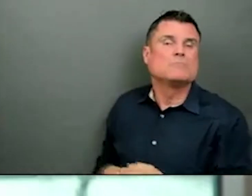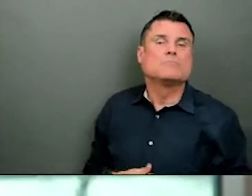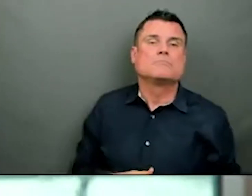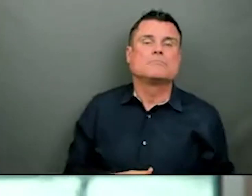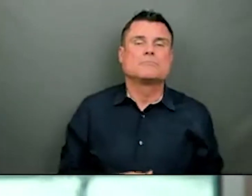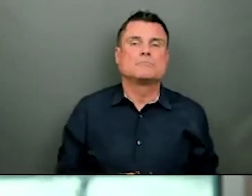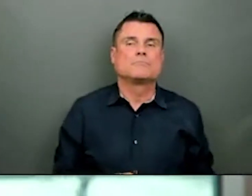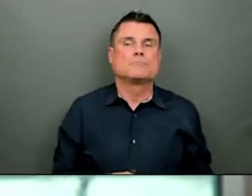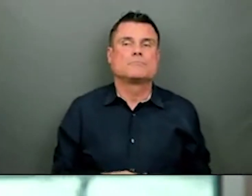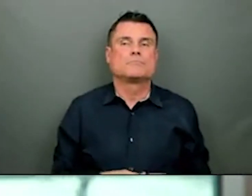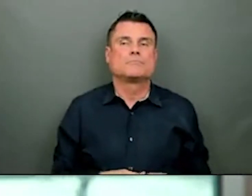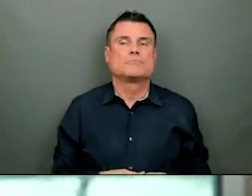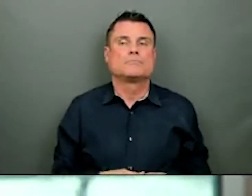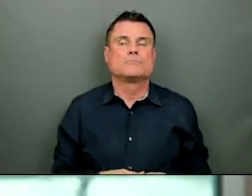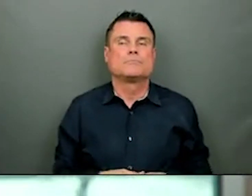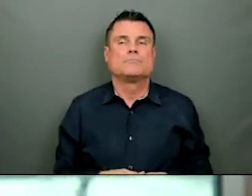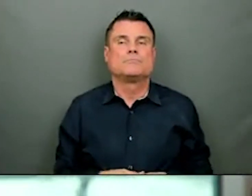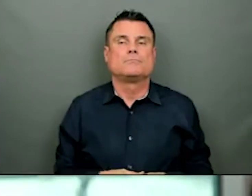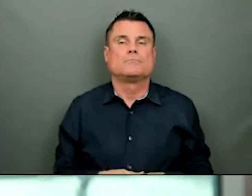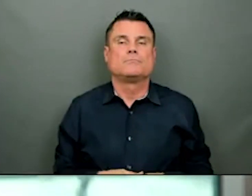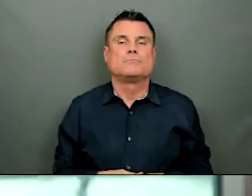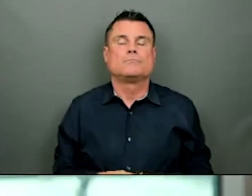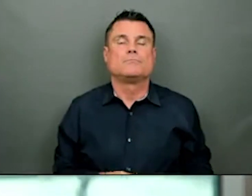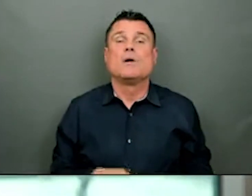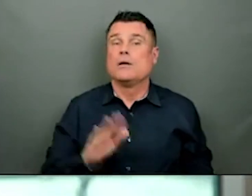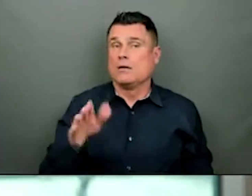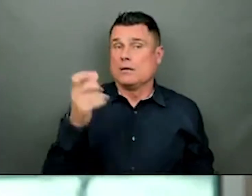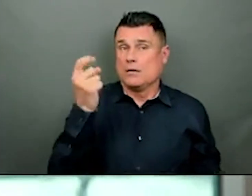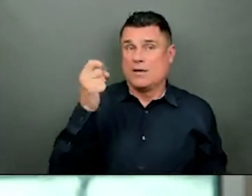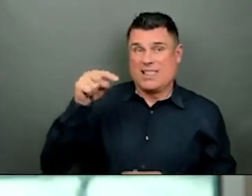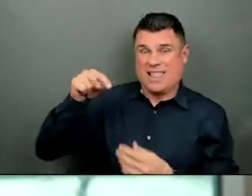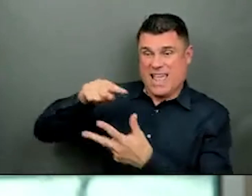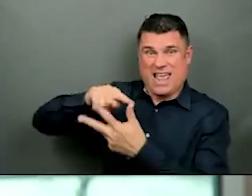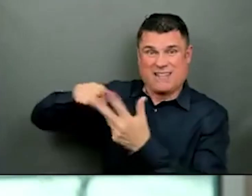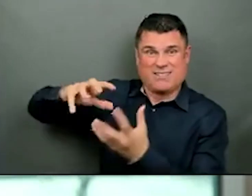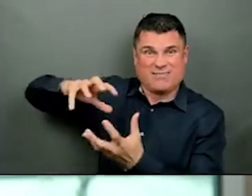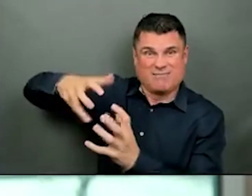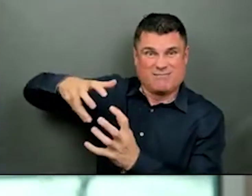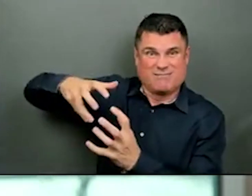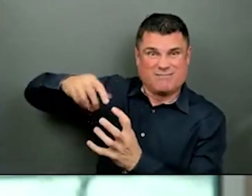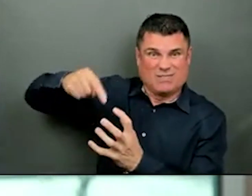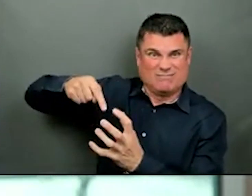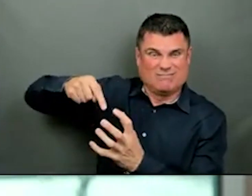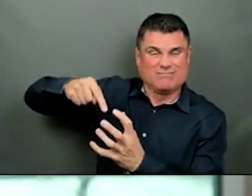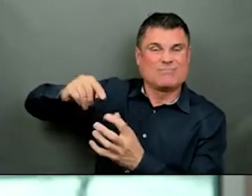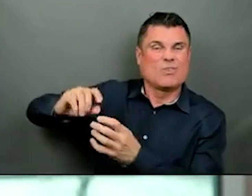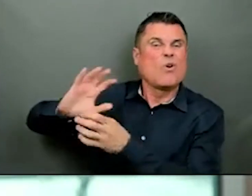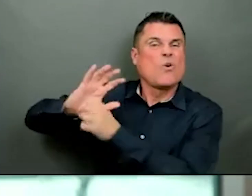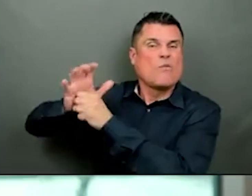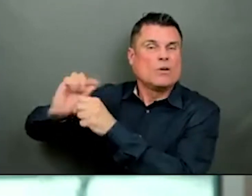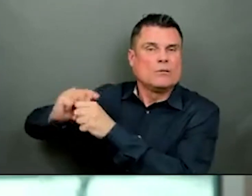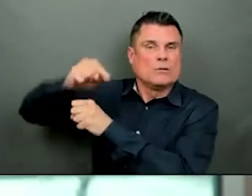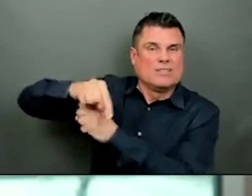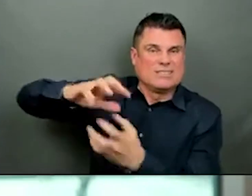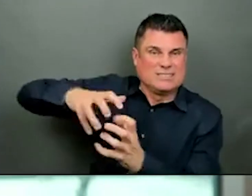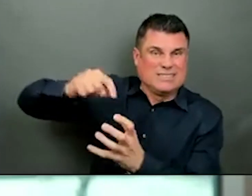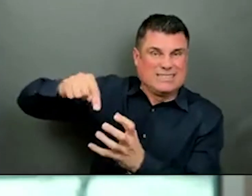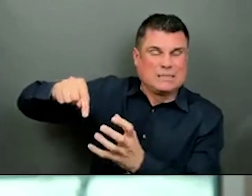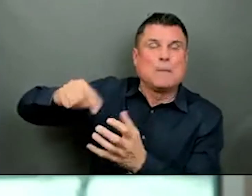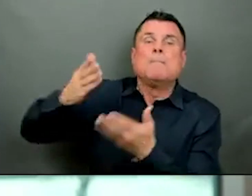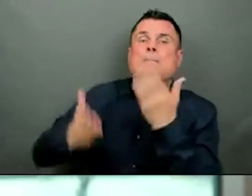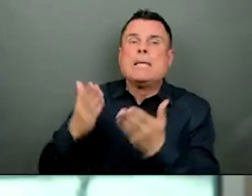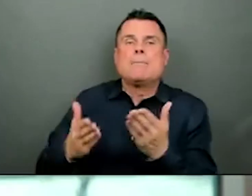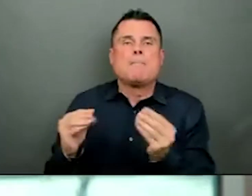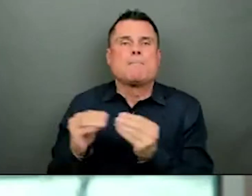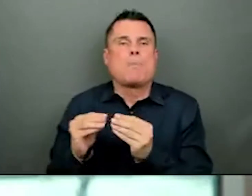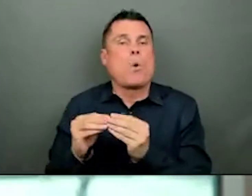but the very same things that we do to prevent the old viruses that we were seeing are the things that work for this as well.